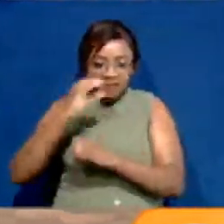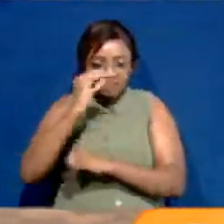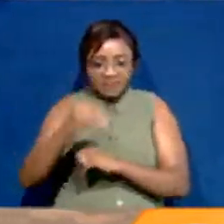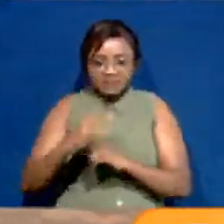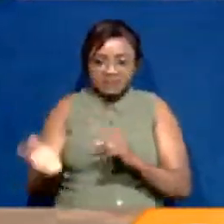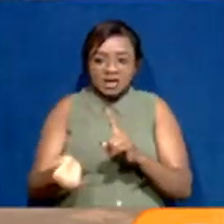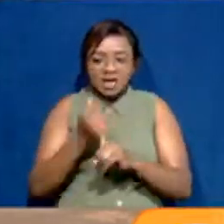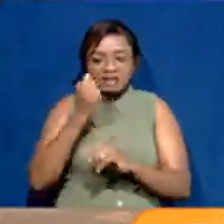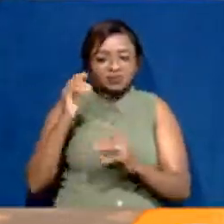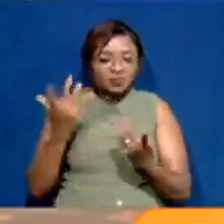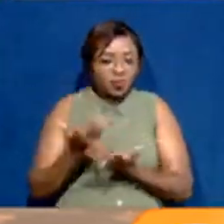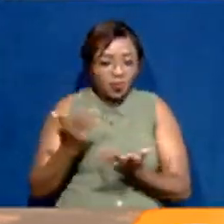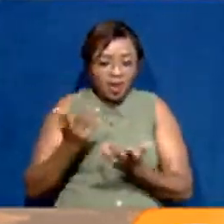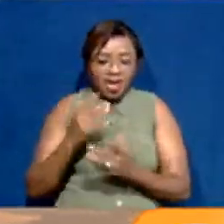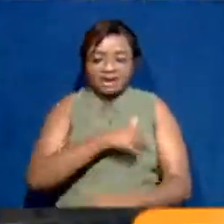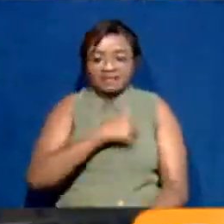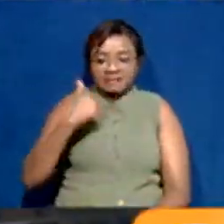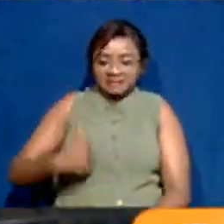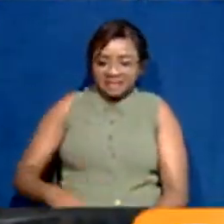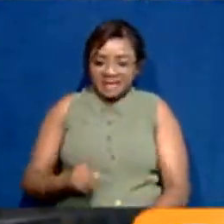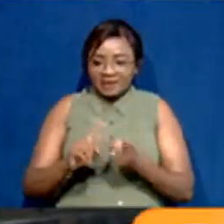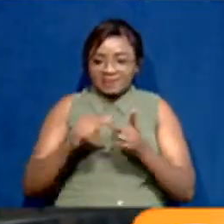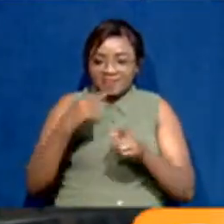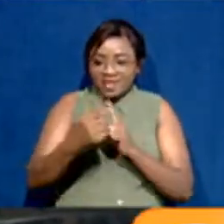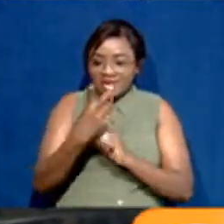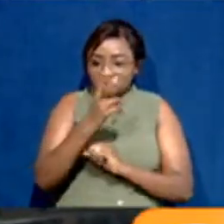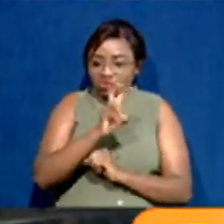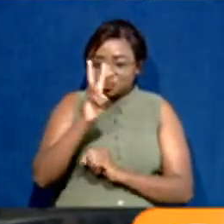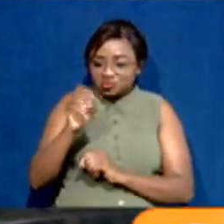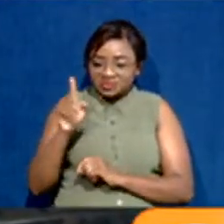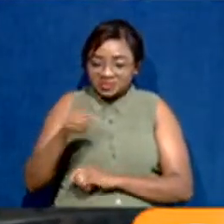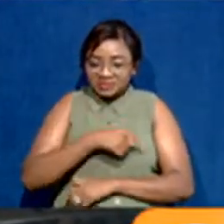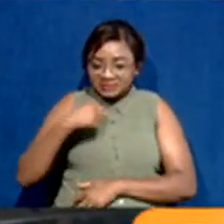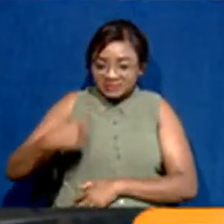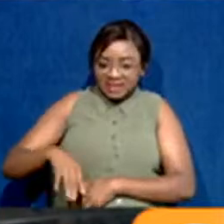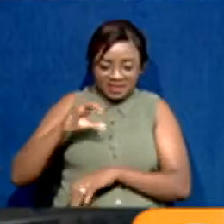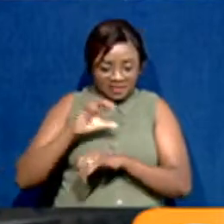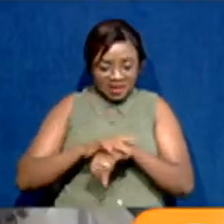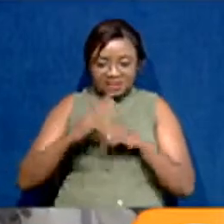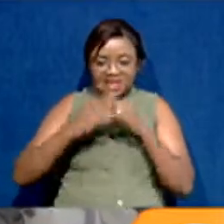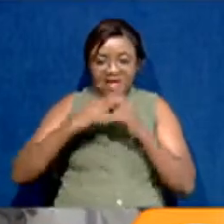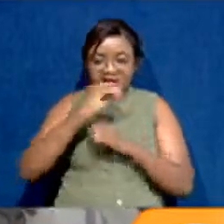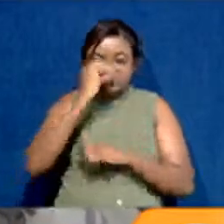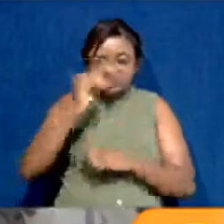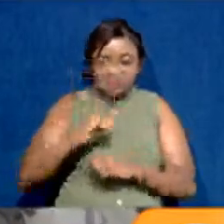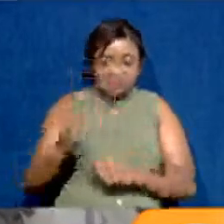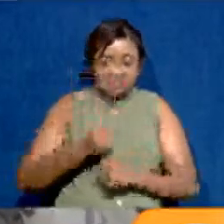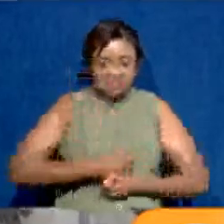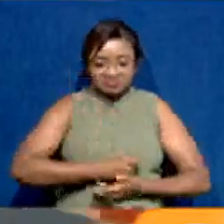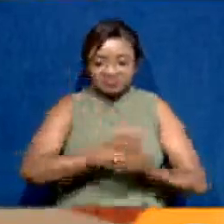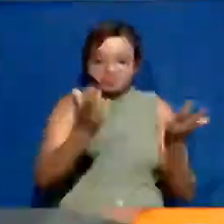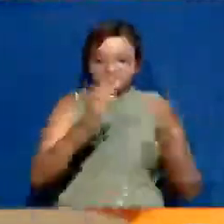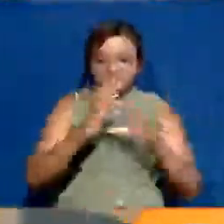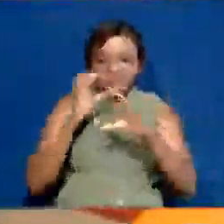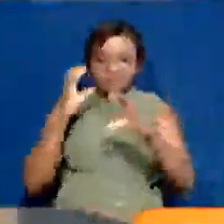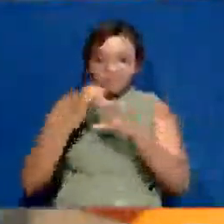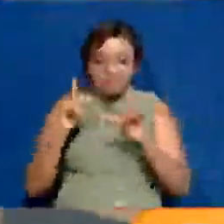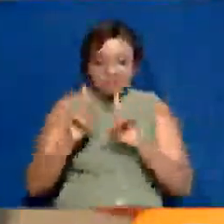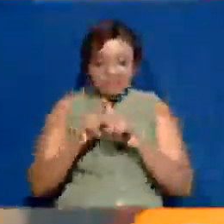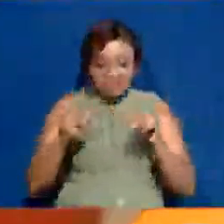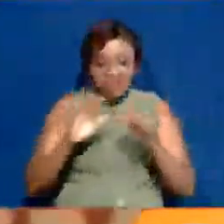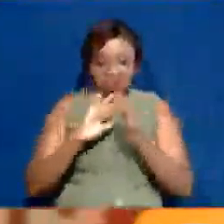delivered in China. In 2020, China accounted for 90% of e-buses supplied in the world. As the